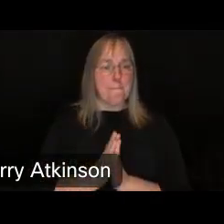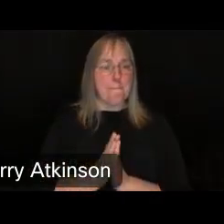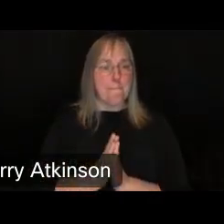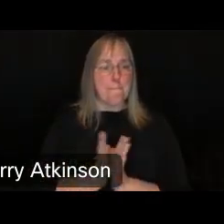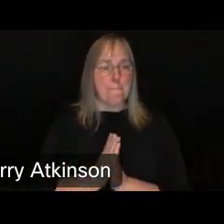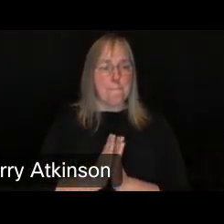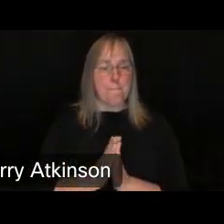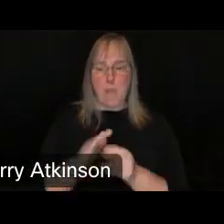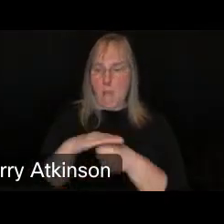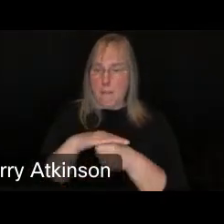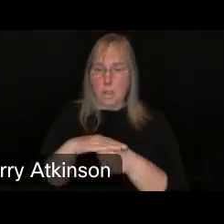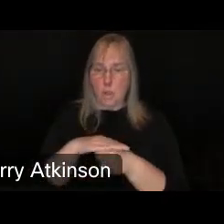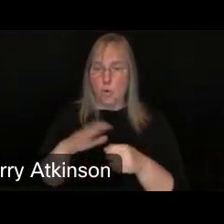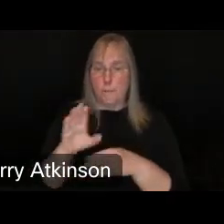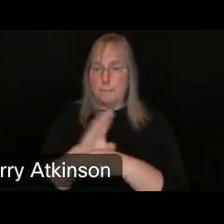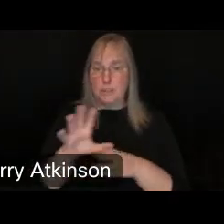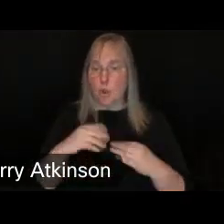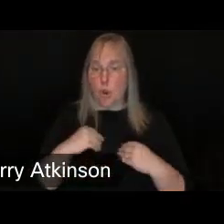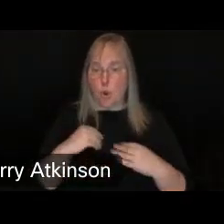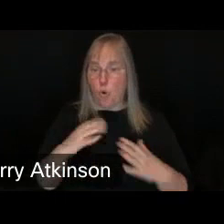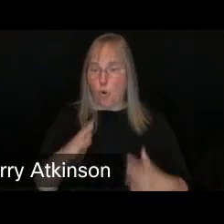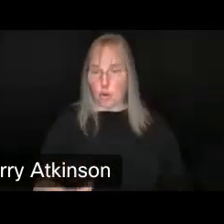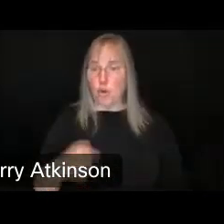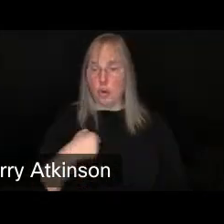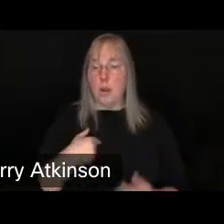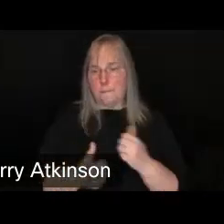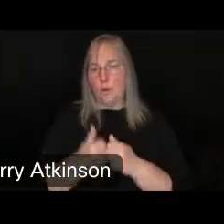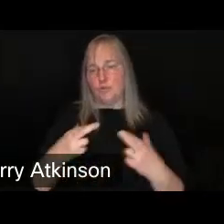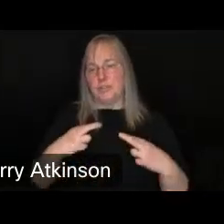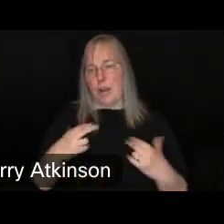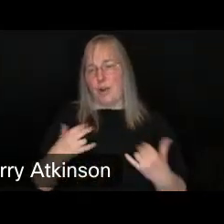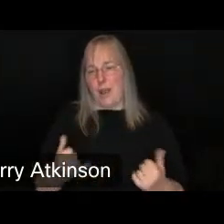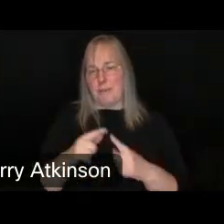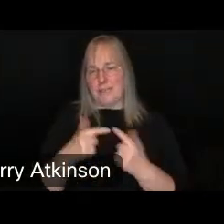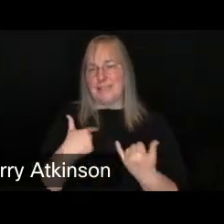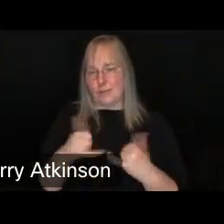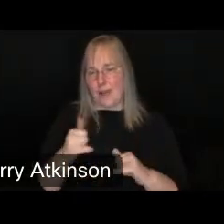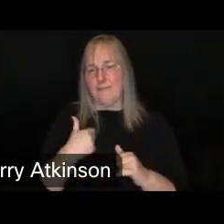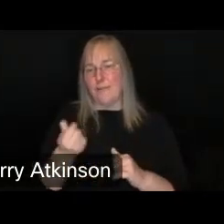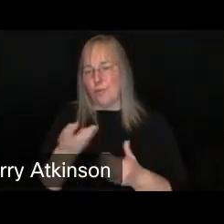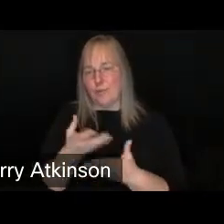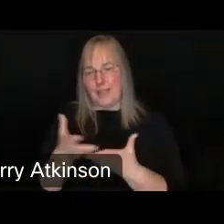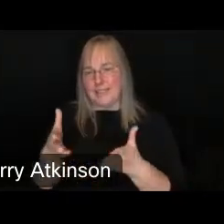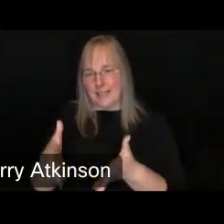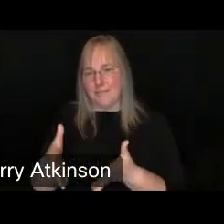Local business owner, largely retired at this point, still have a few things